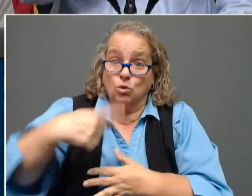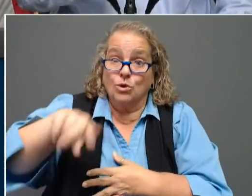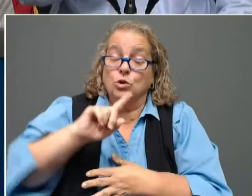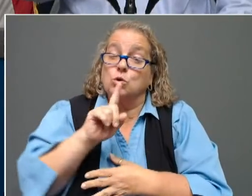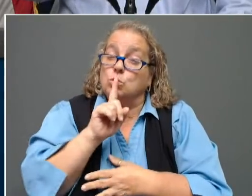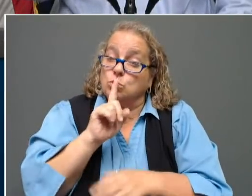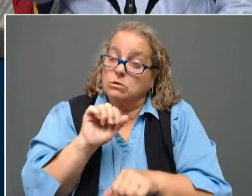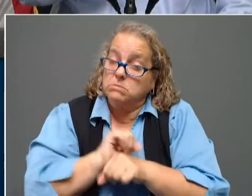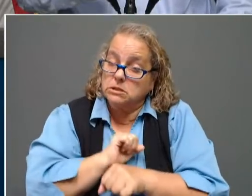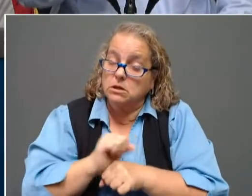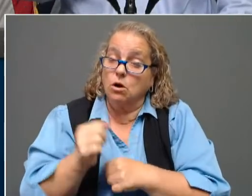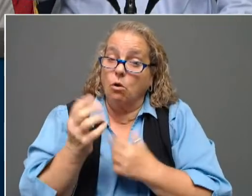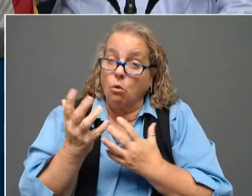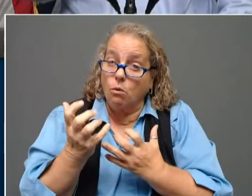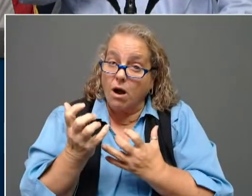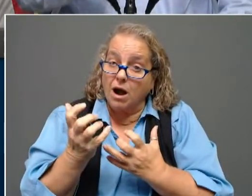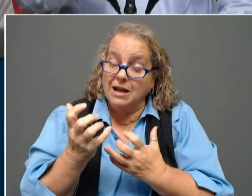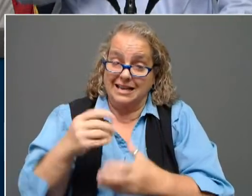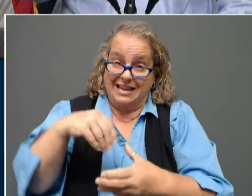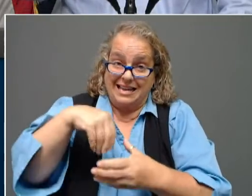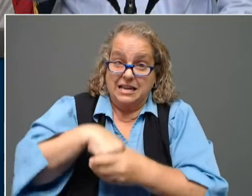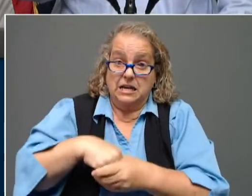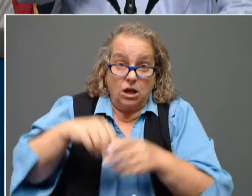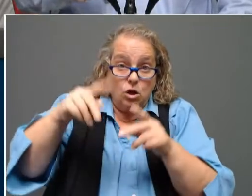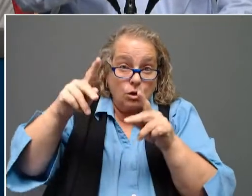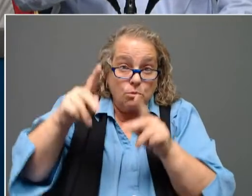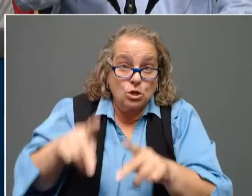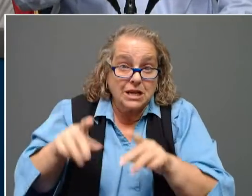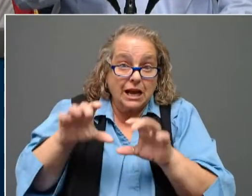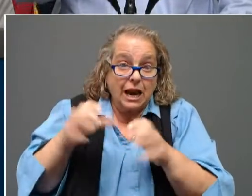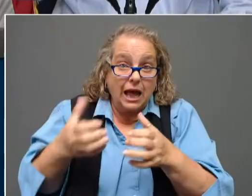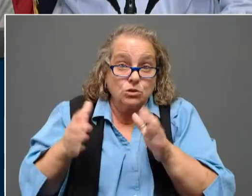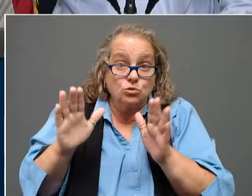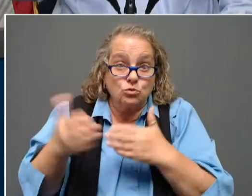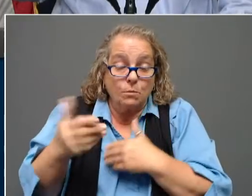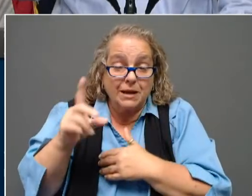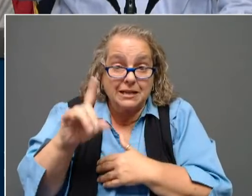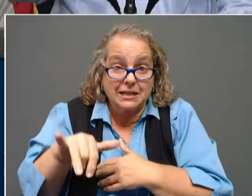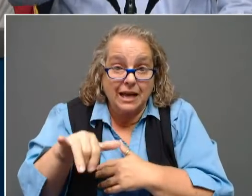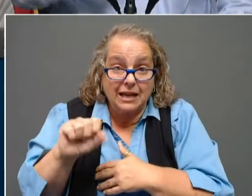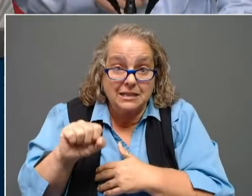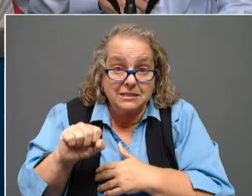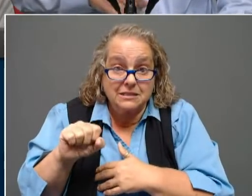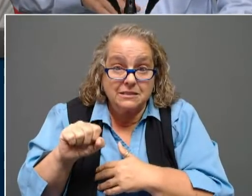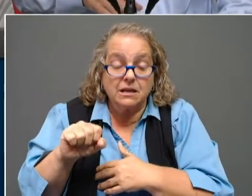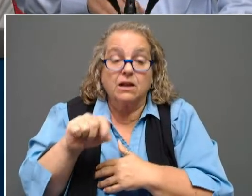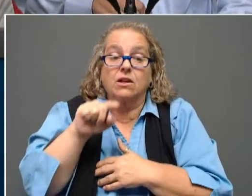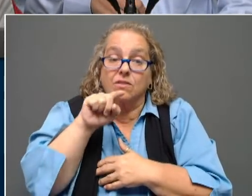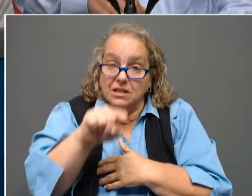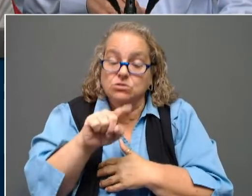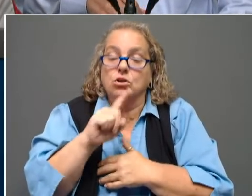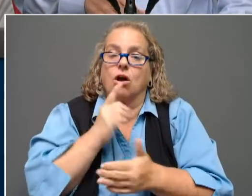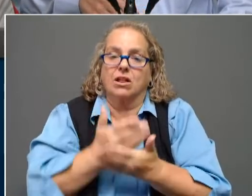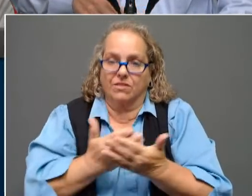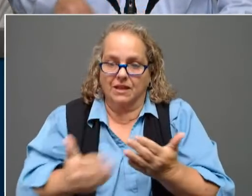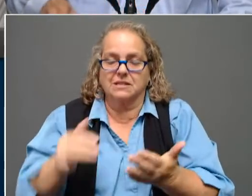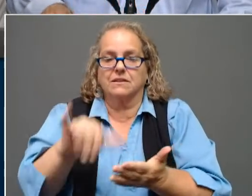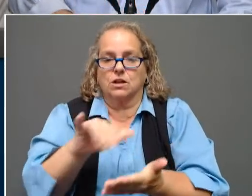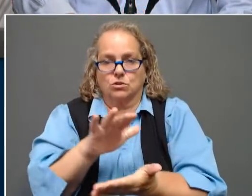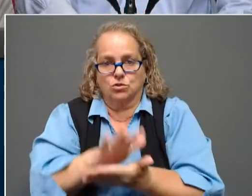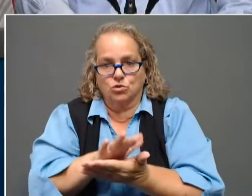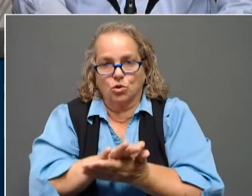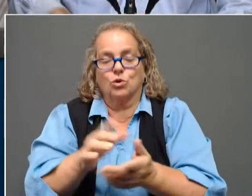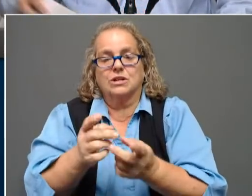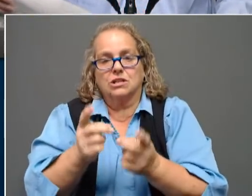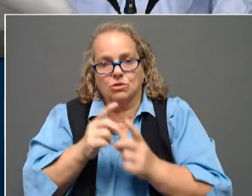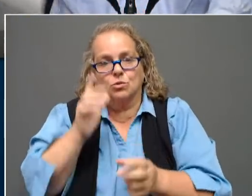many in-person classroom days, these are steps that school districts will